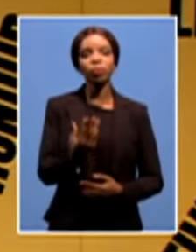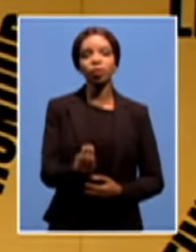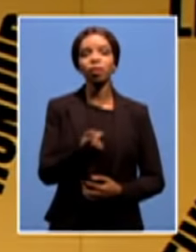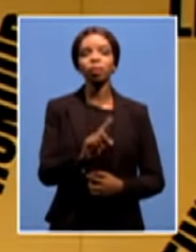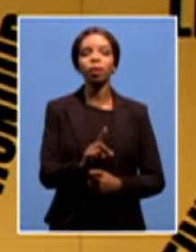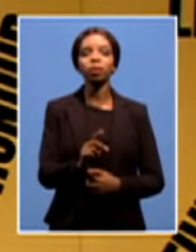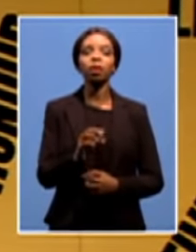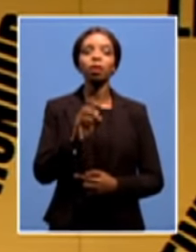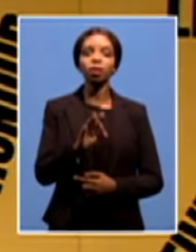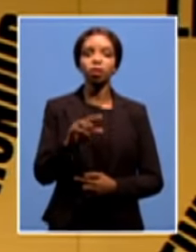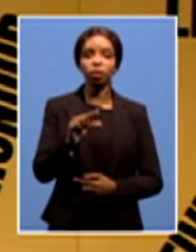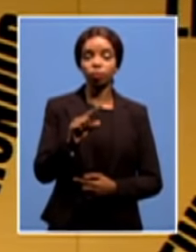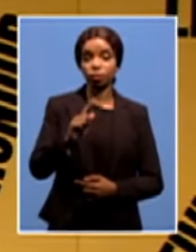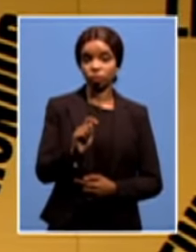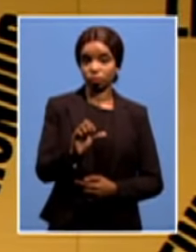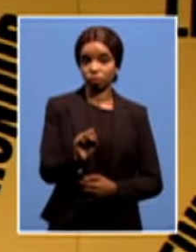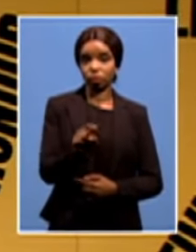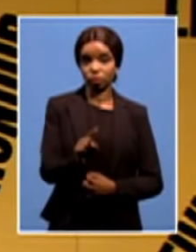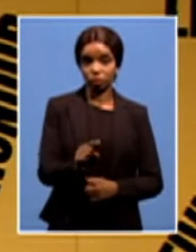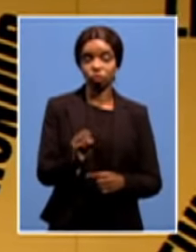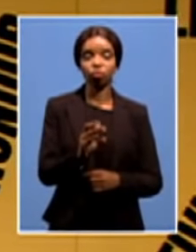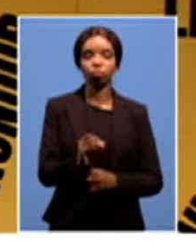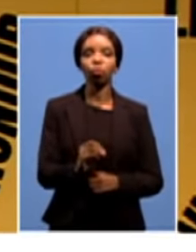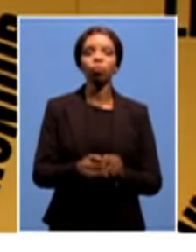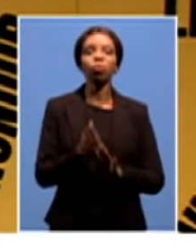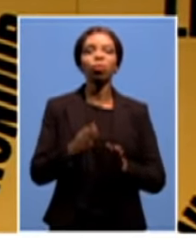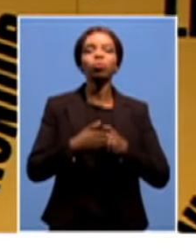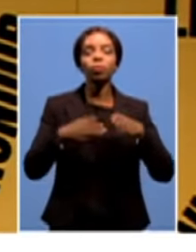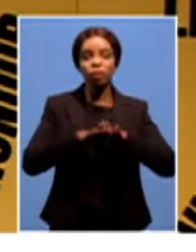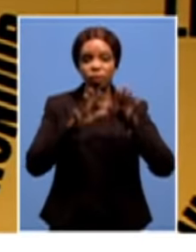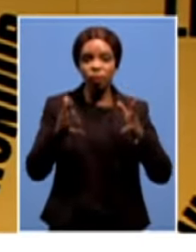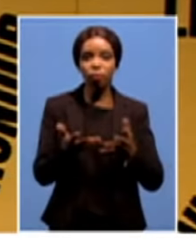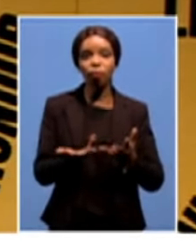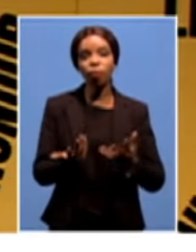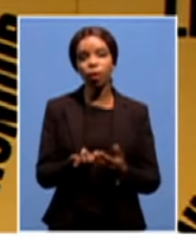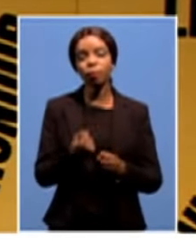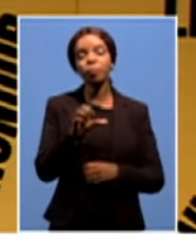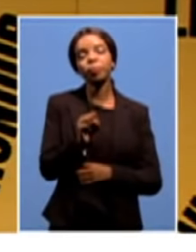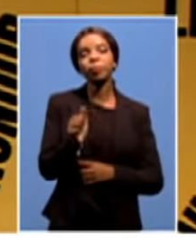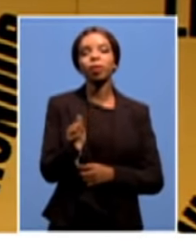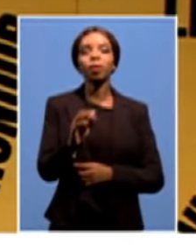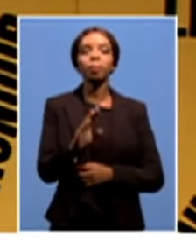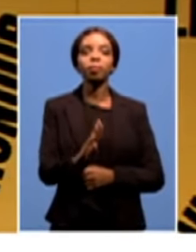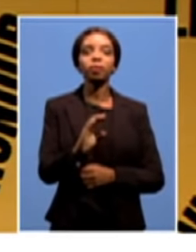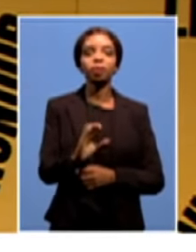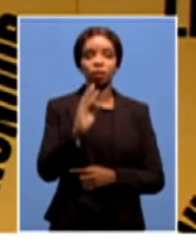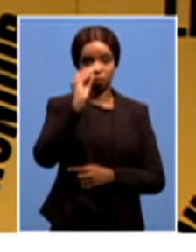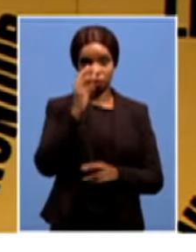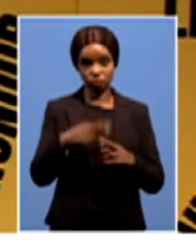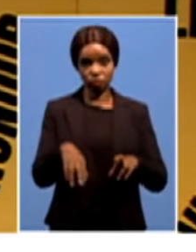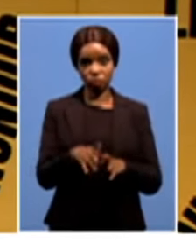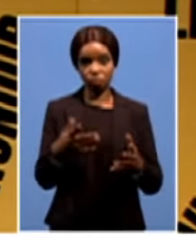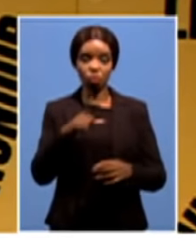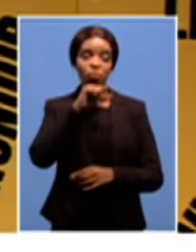yes, yellow maybe, and red is no. You can go to our poll on sabcnews.com. You can answer the question on Facebook and